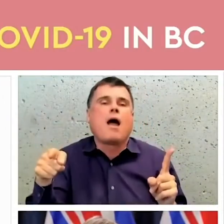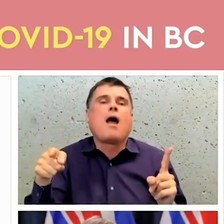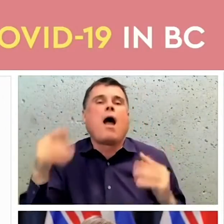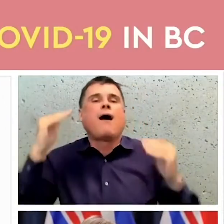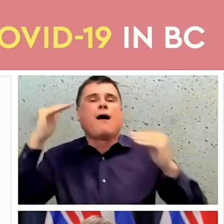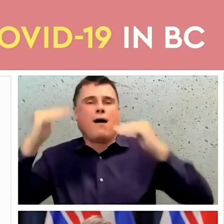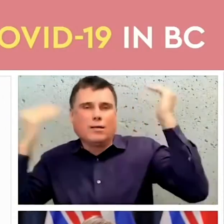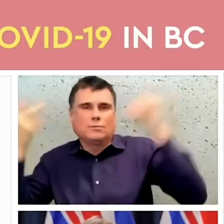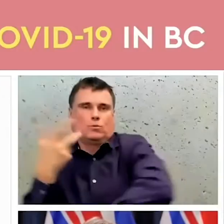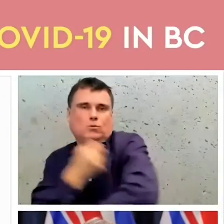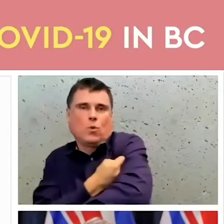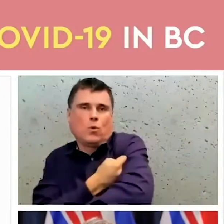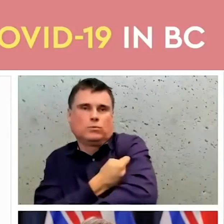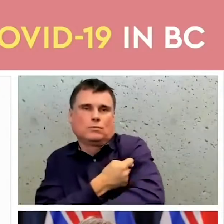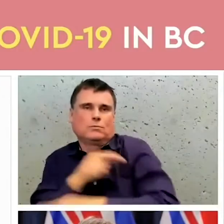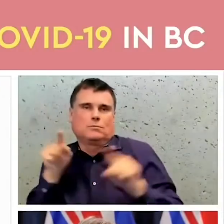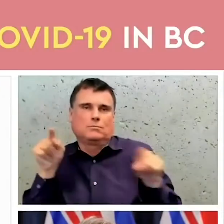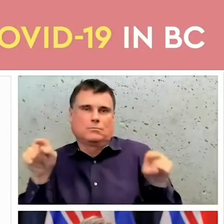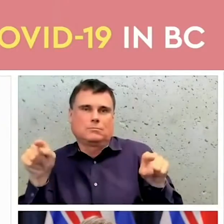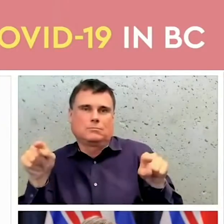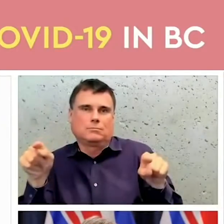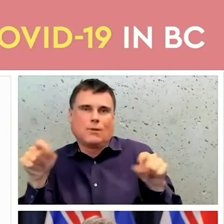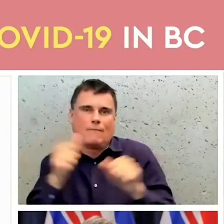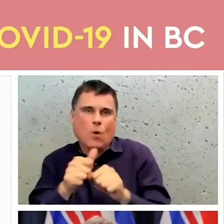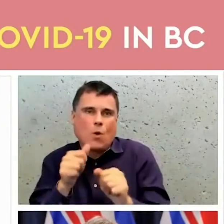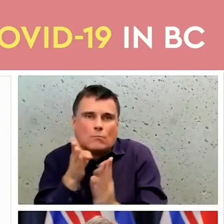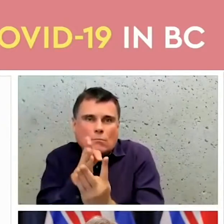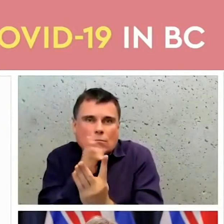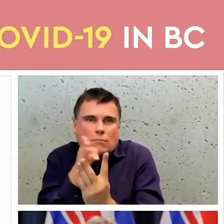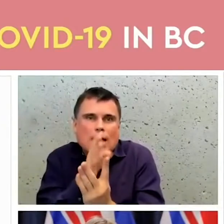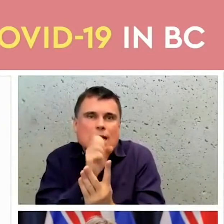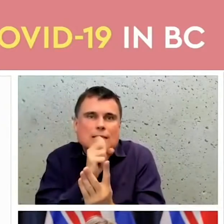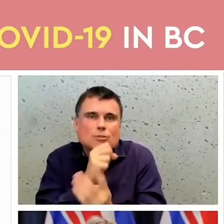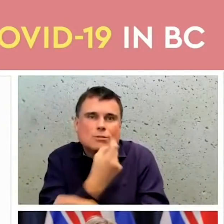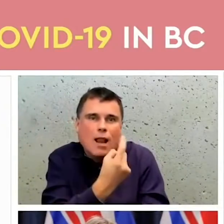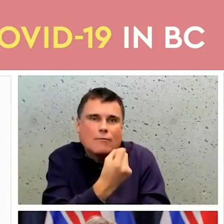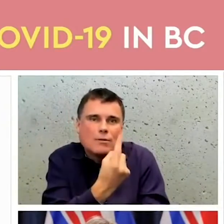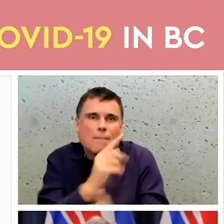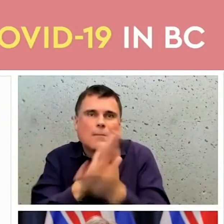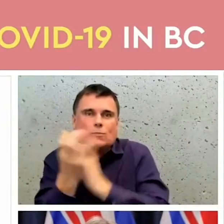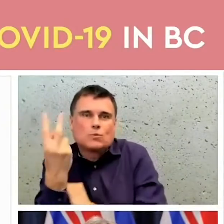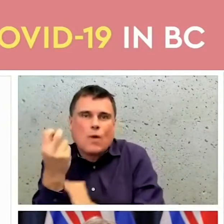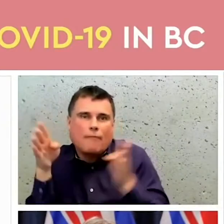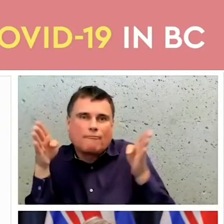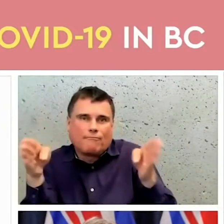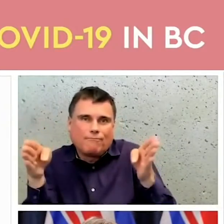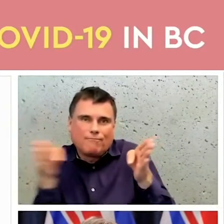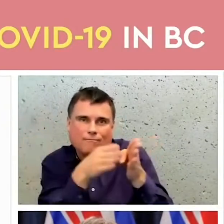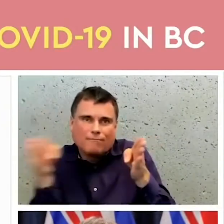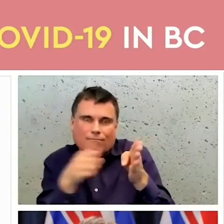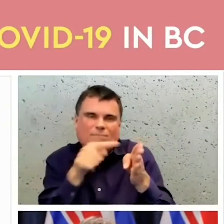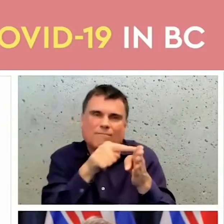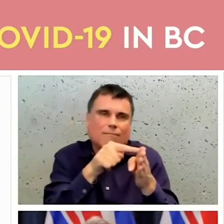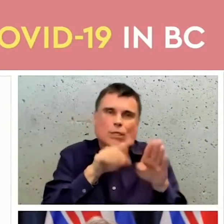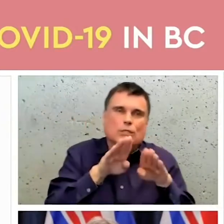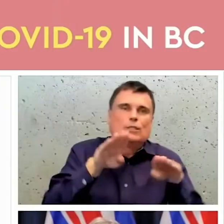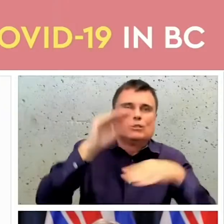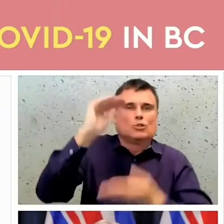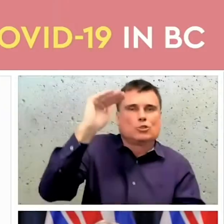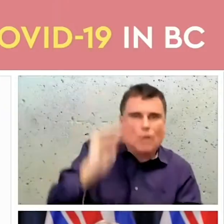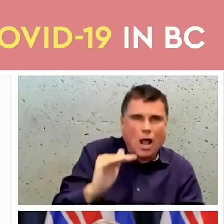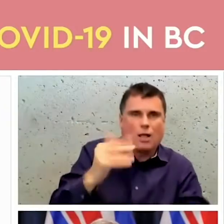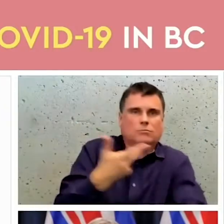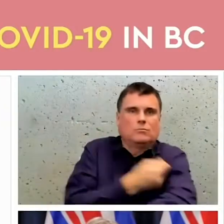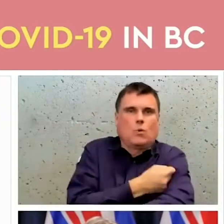important is that we're really, really encouraging parents to register their children in the Get Vaccinated system. It's a system that